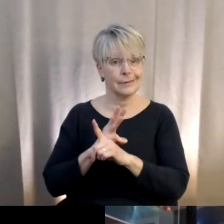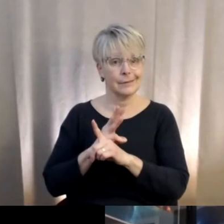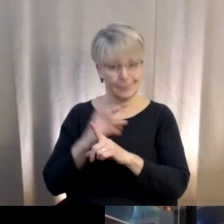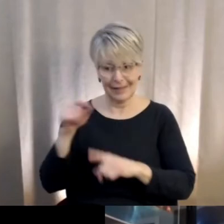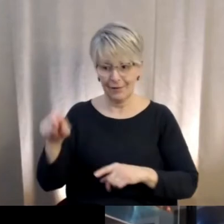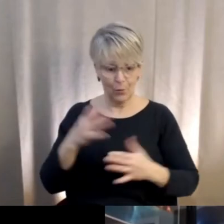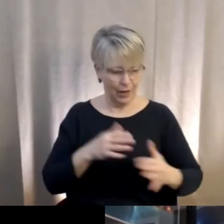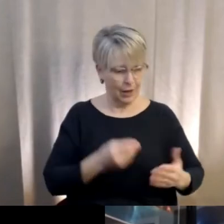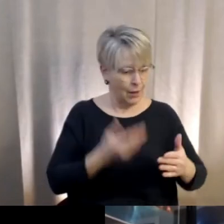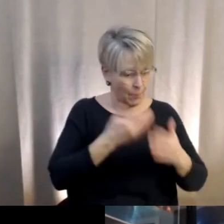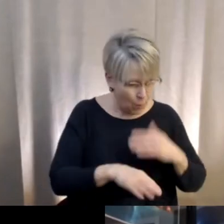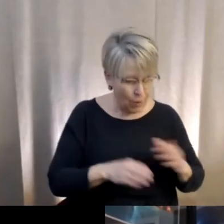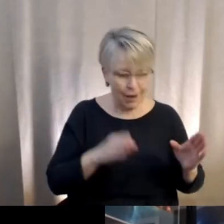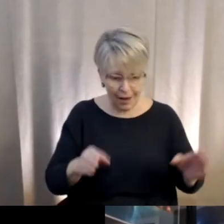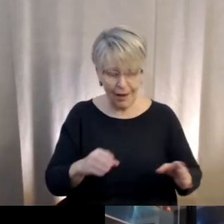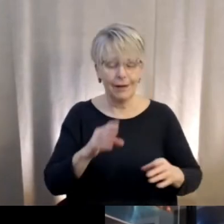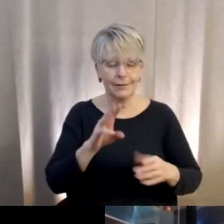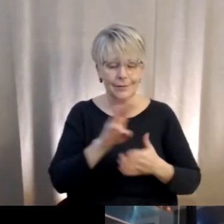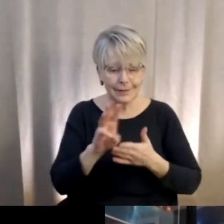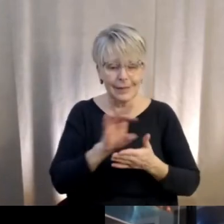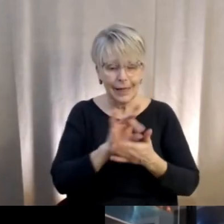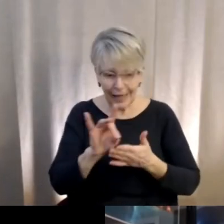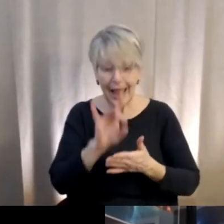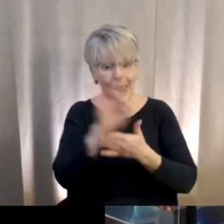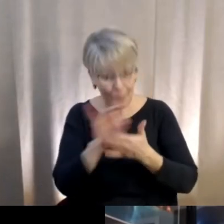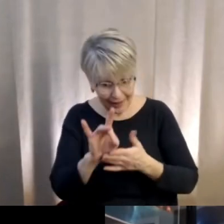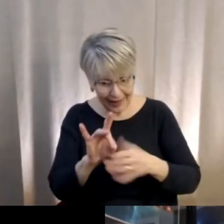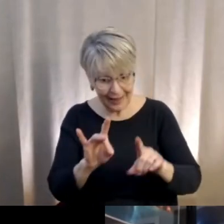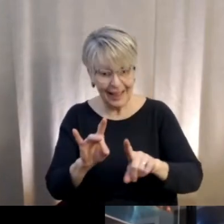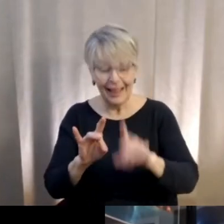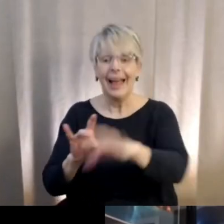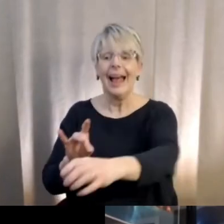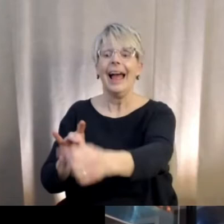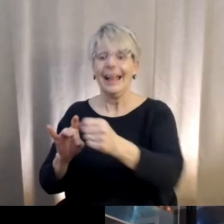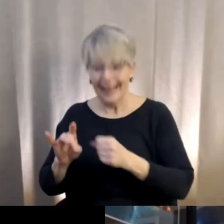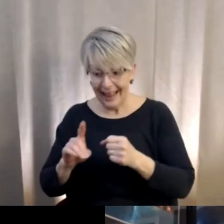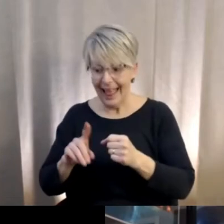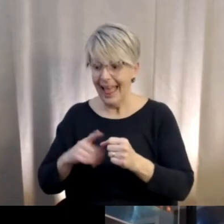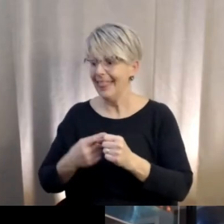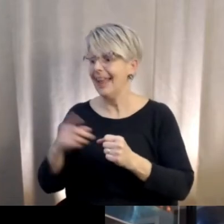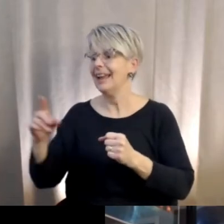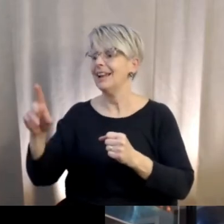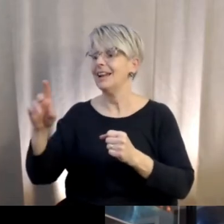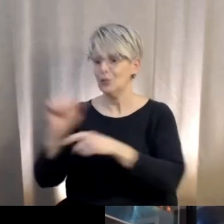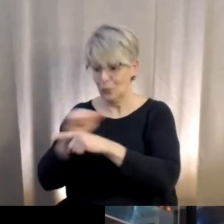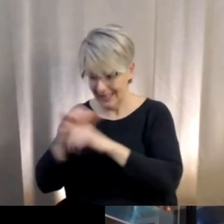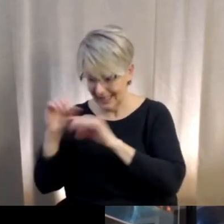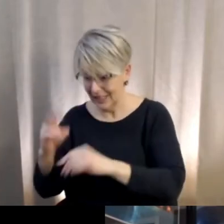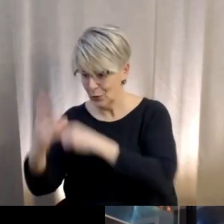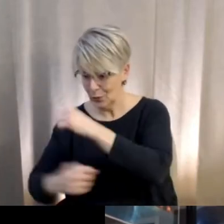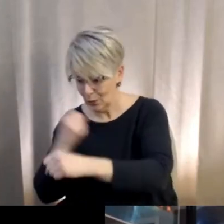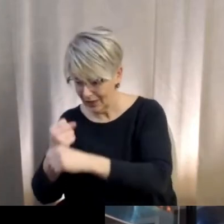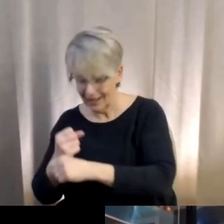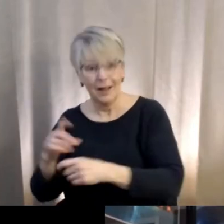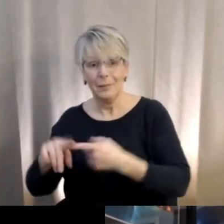old. So then I have to add that 6 months onto potentially 2 years. So, you know, it could take between 2 to 3 years to get, you